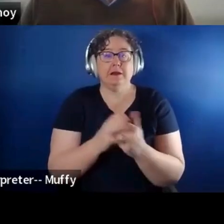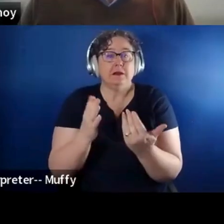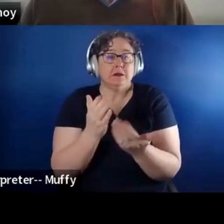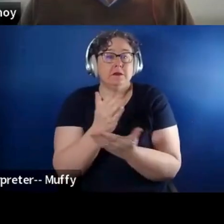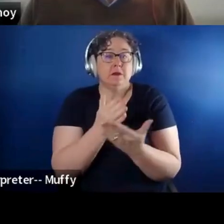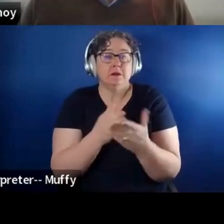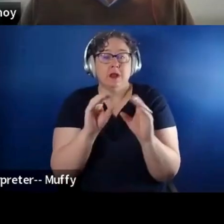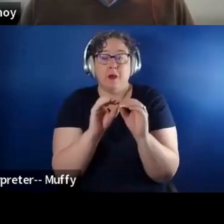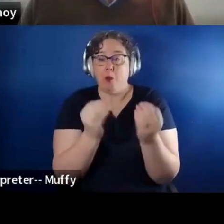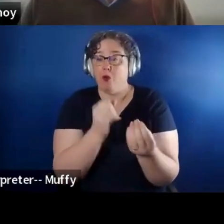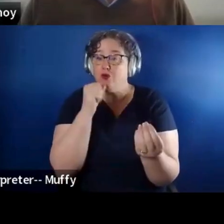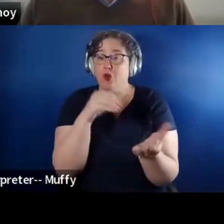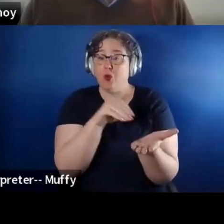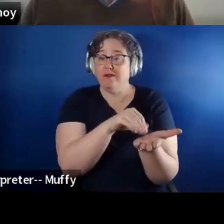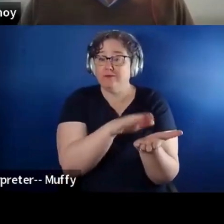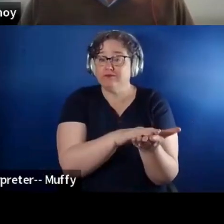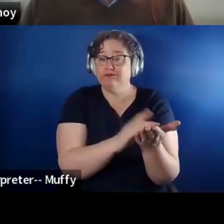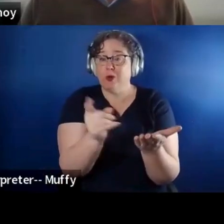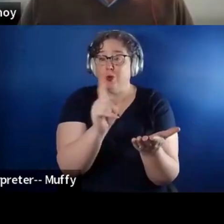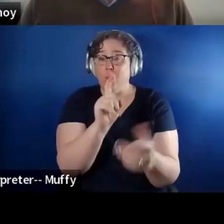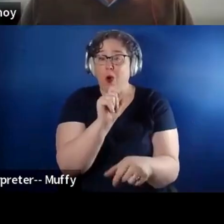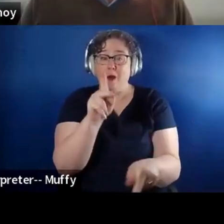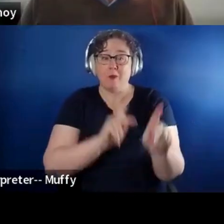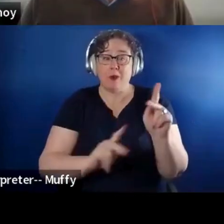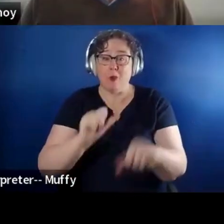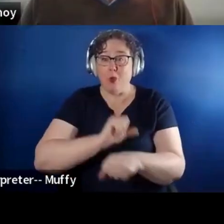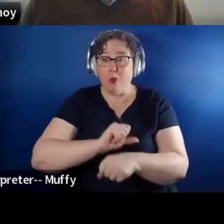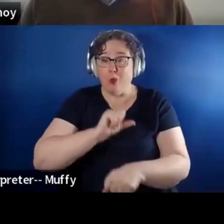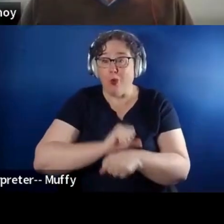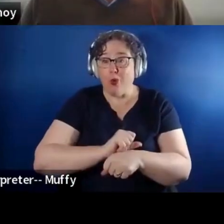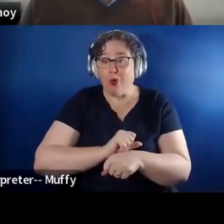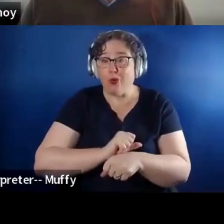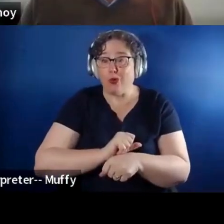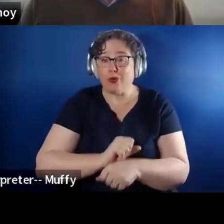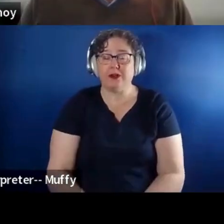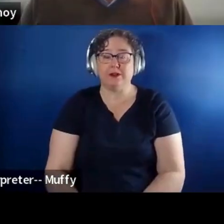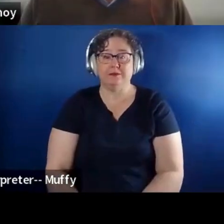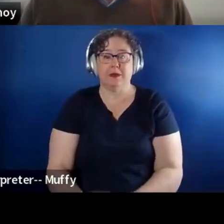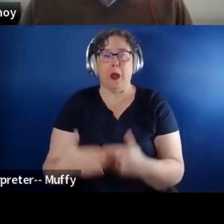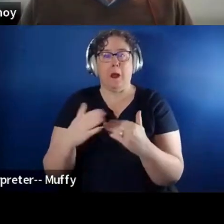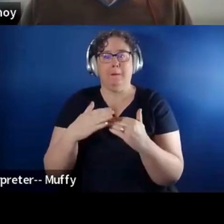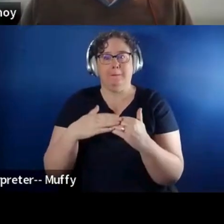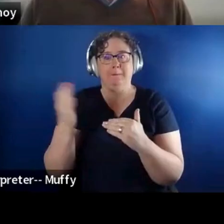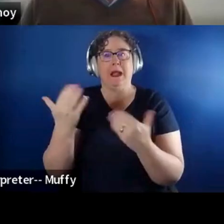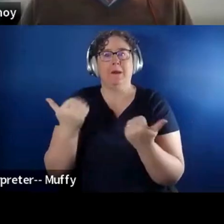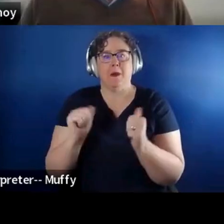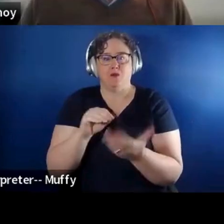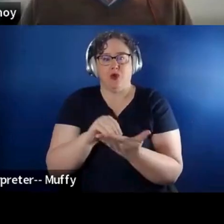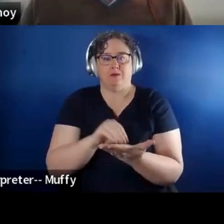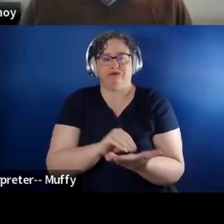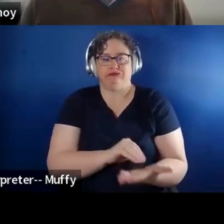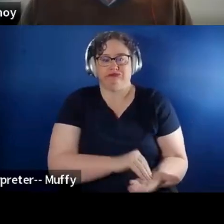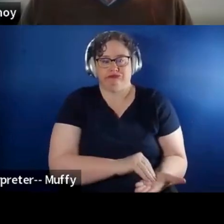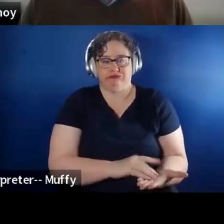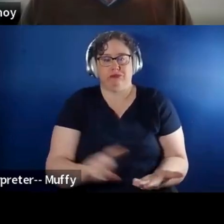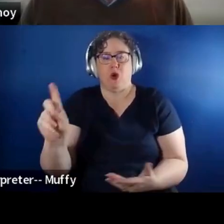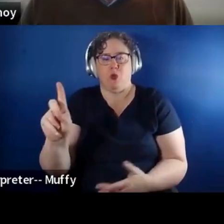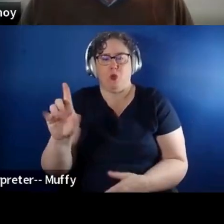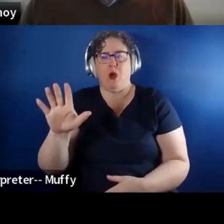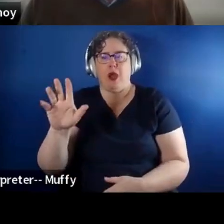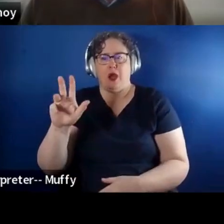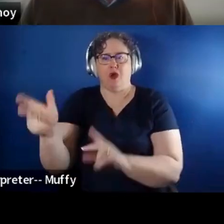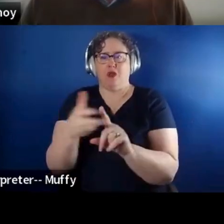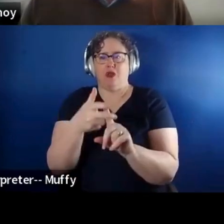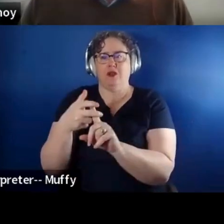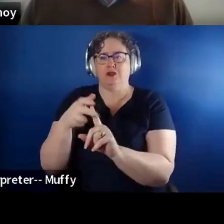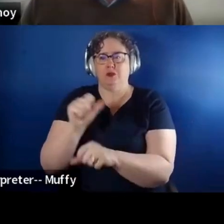organizations don't even capture where somebody works, where their subscribers work. At minimum, try to do that because that'll make your life a lot